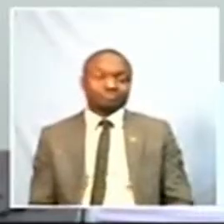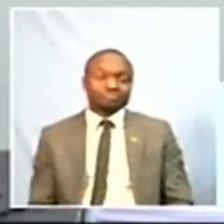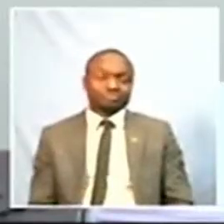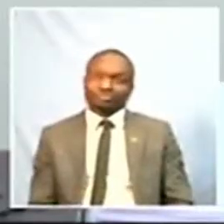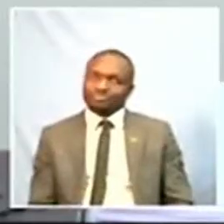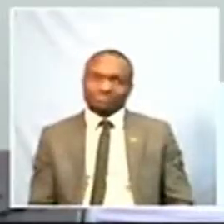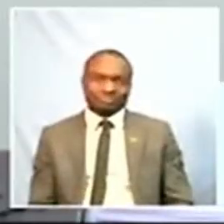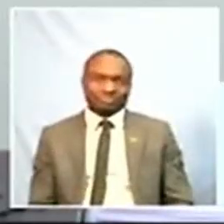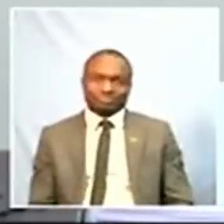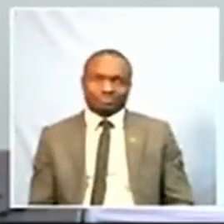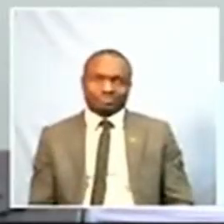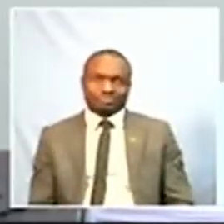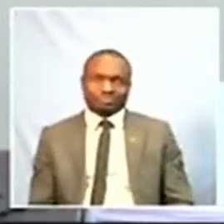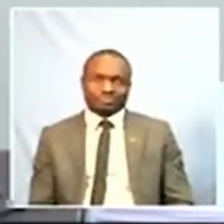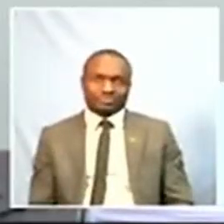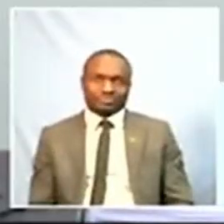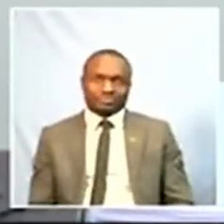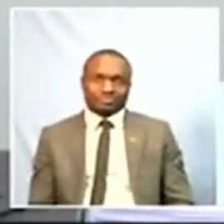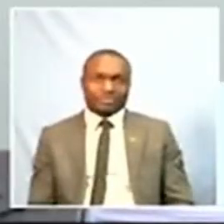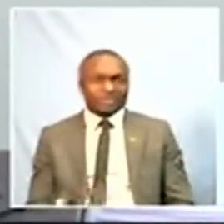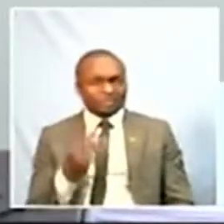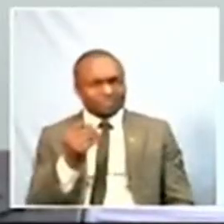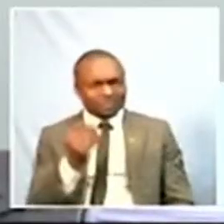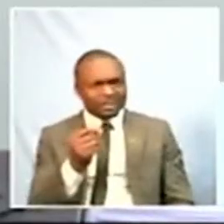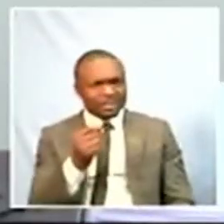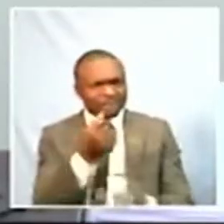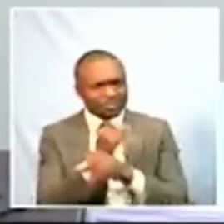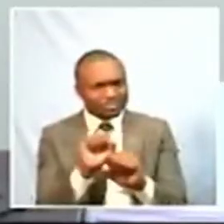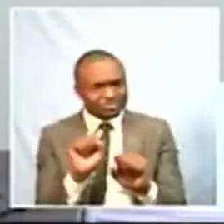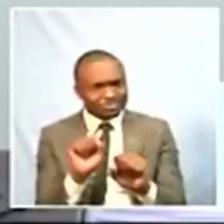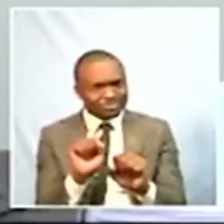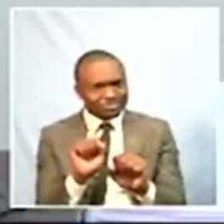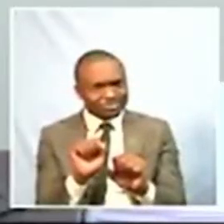Wakwetu. Is our money safe?